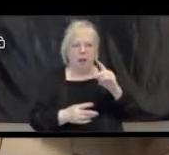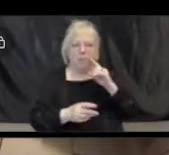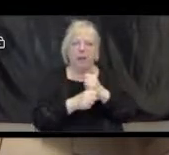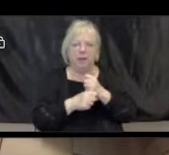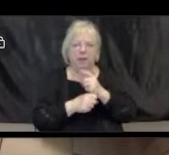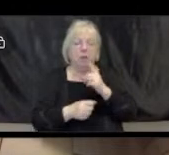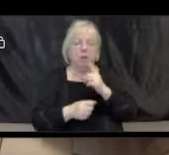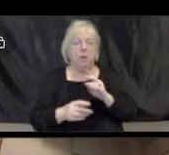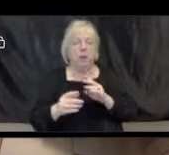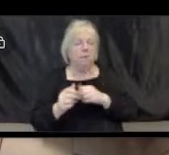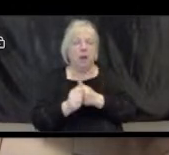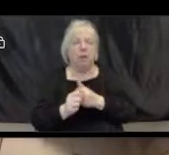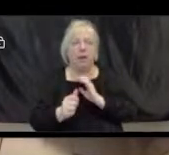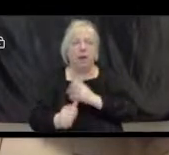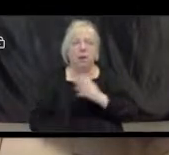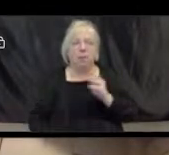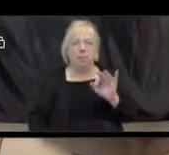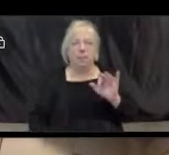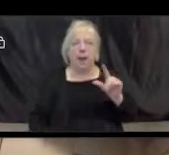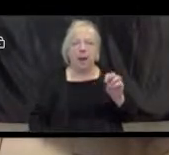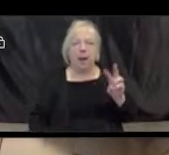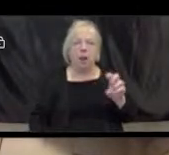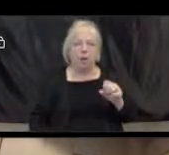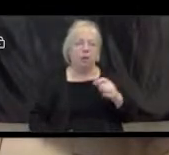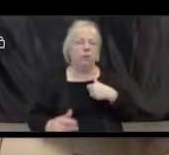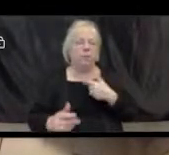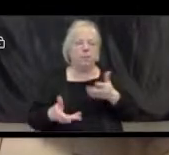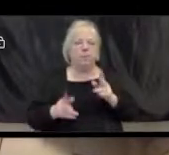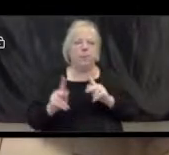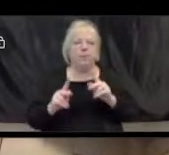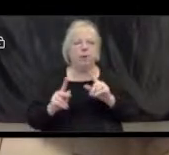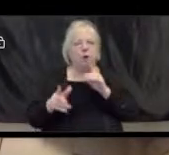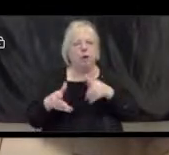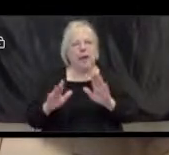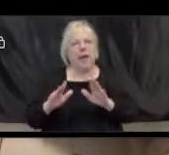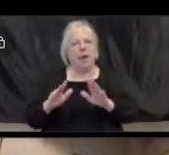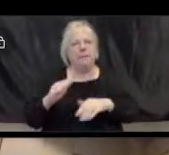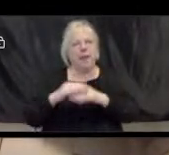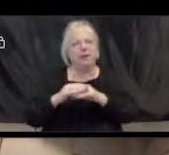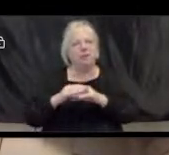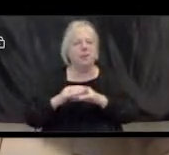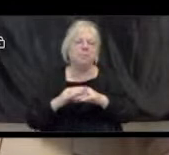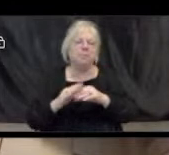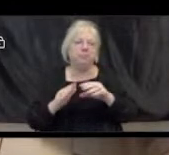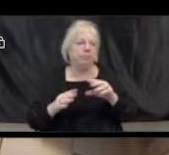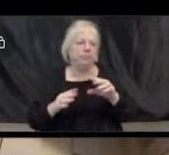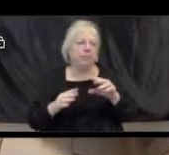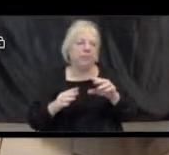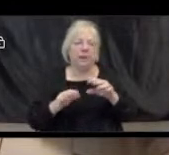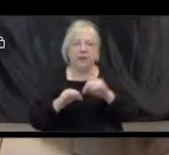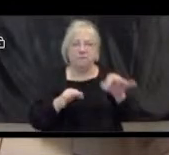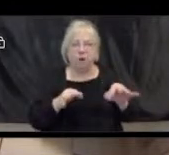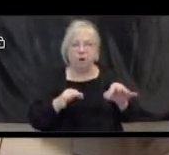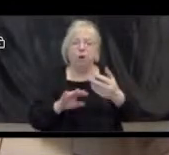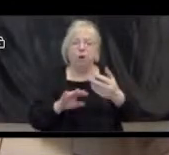our bylaws, you're given so many deferrals before it is dismissed from this commission.